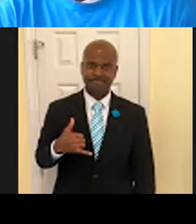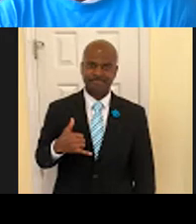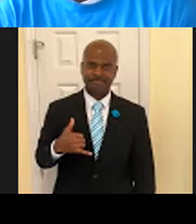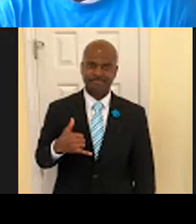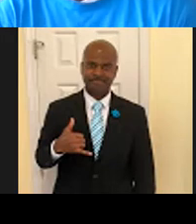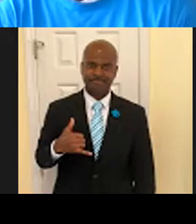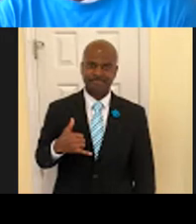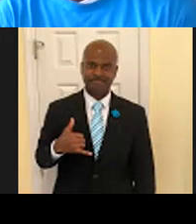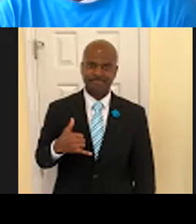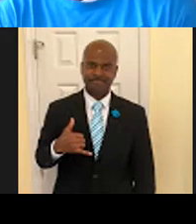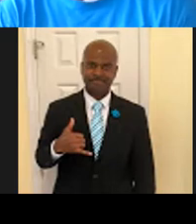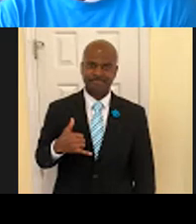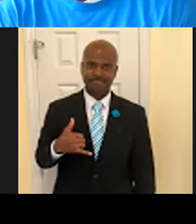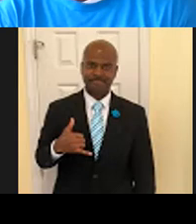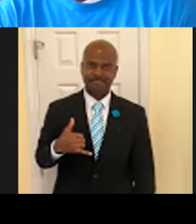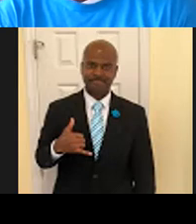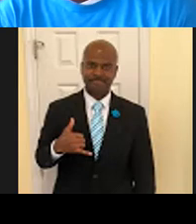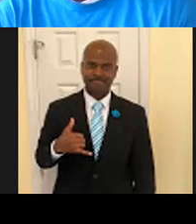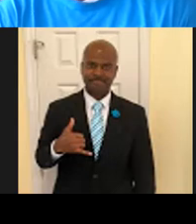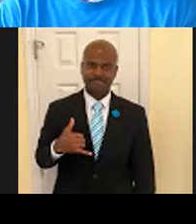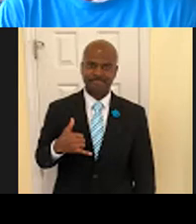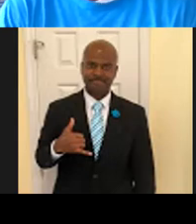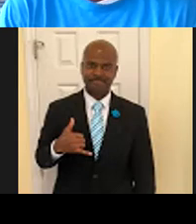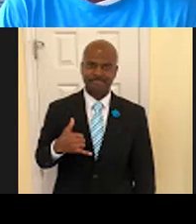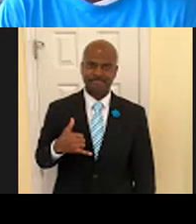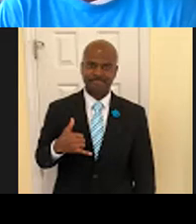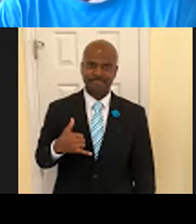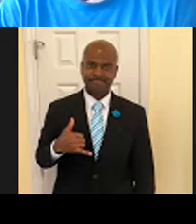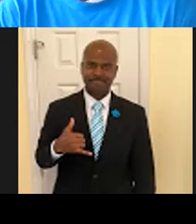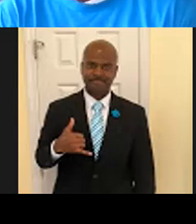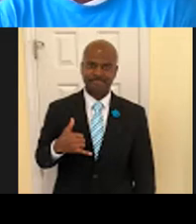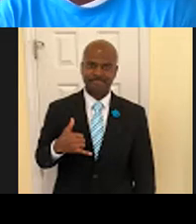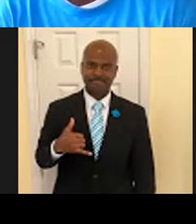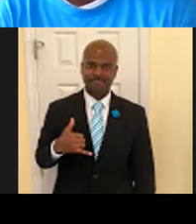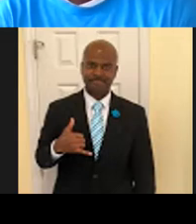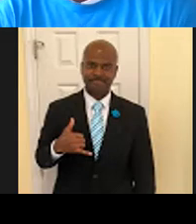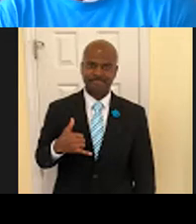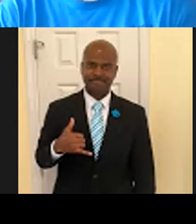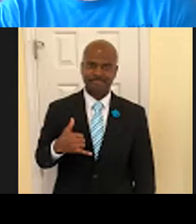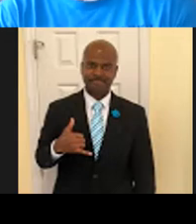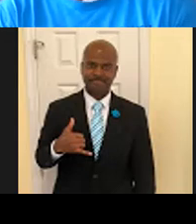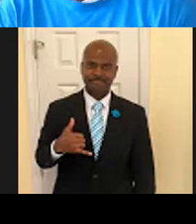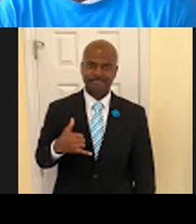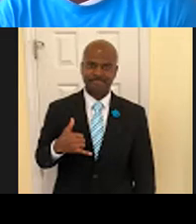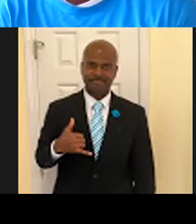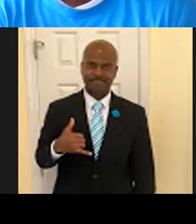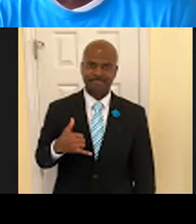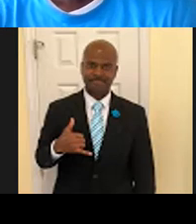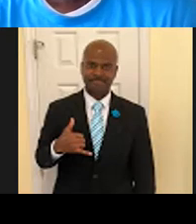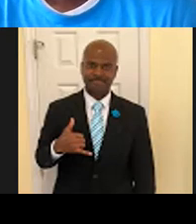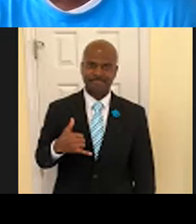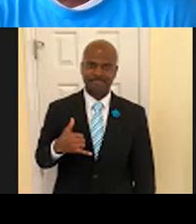So that's one of those conversations that we got to call the Tower Garden and find out, hey, what's this part name? What's that SKU number, so that we can get that for you.